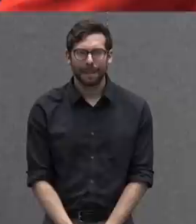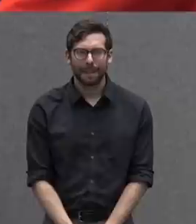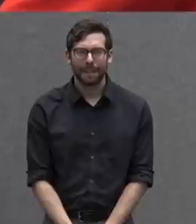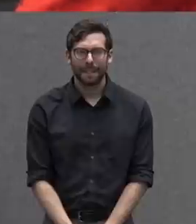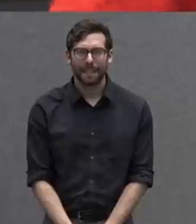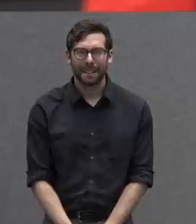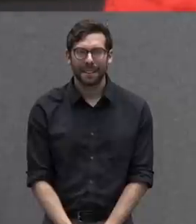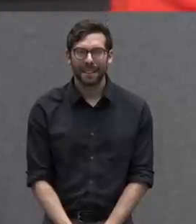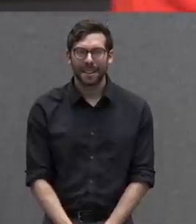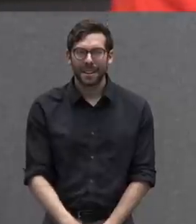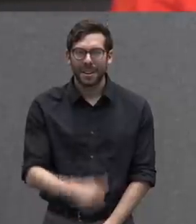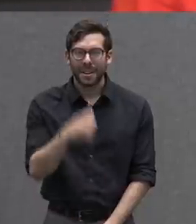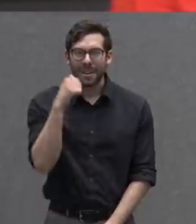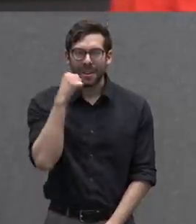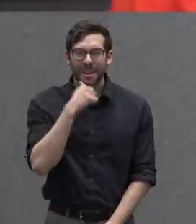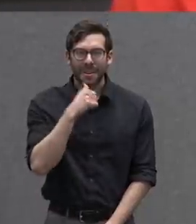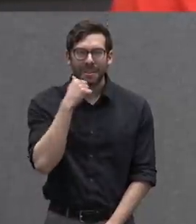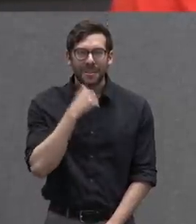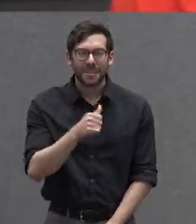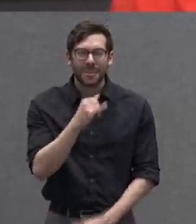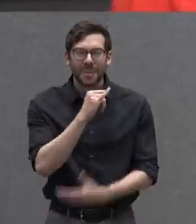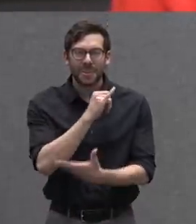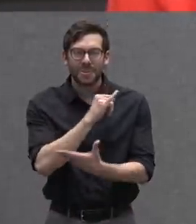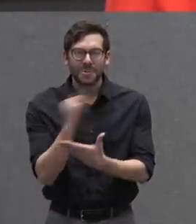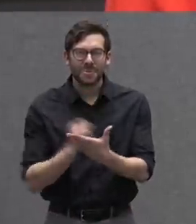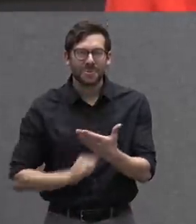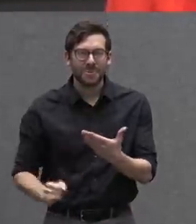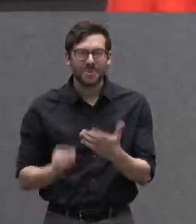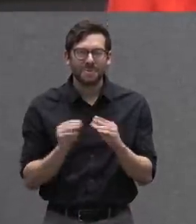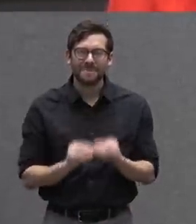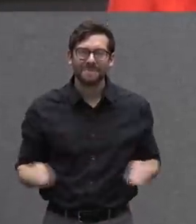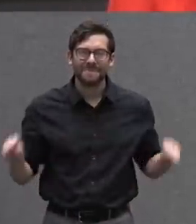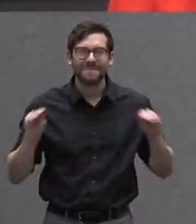She drew a magic carpet.